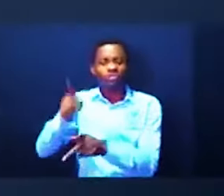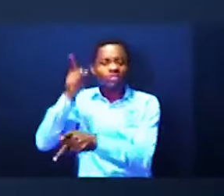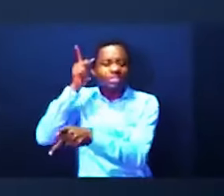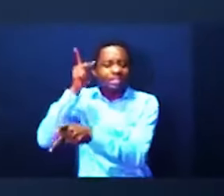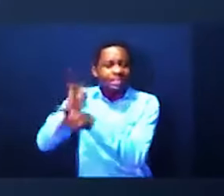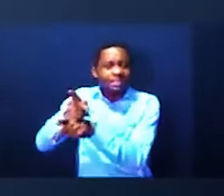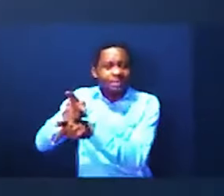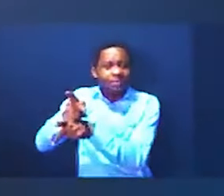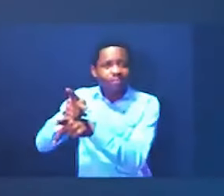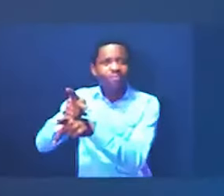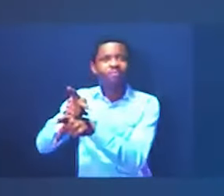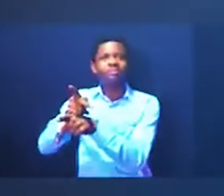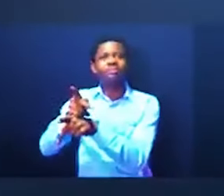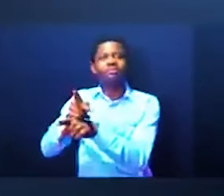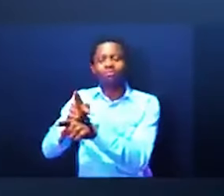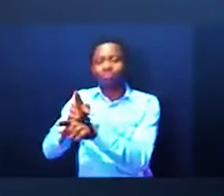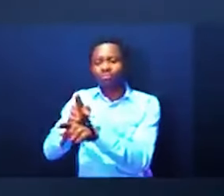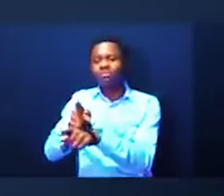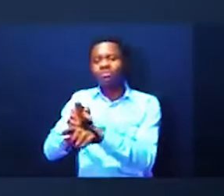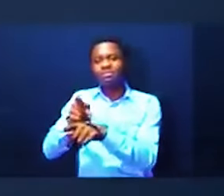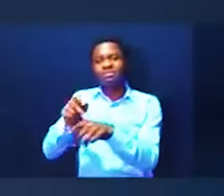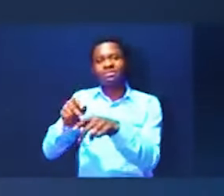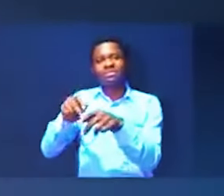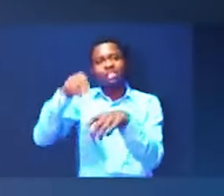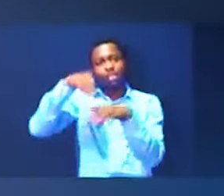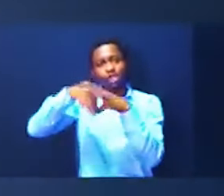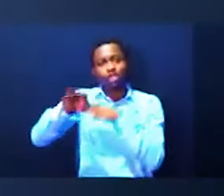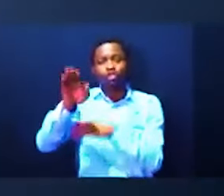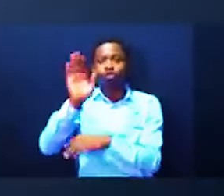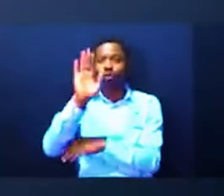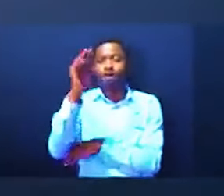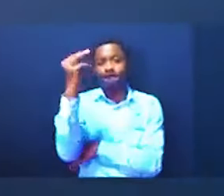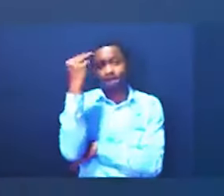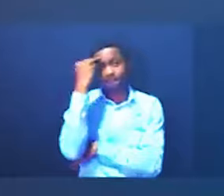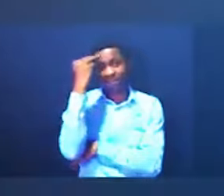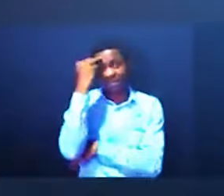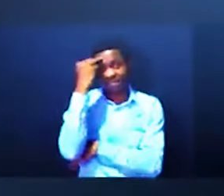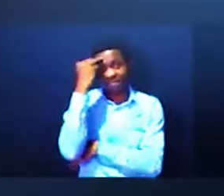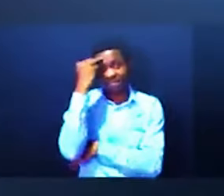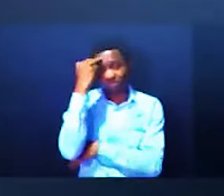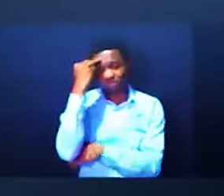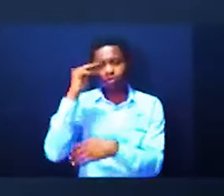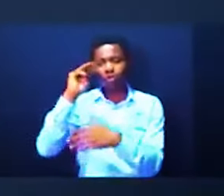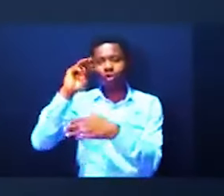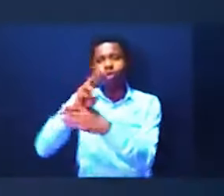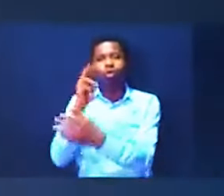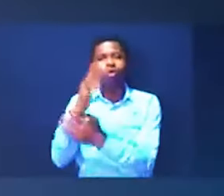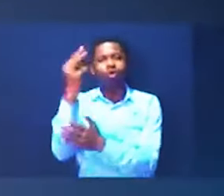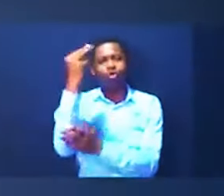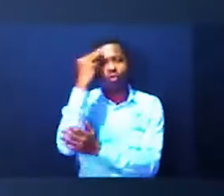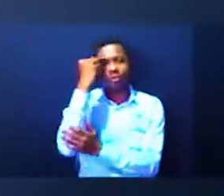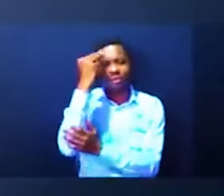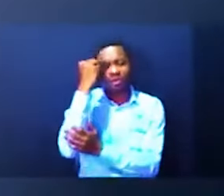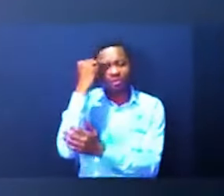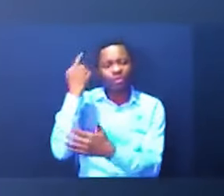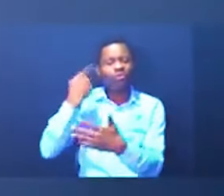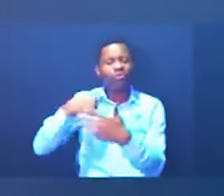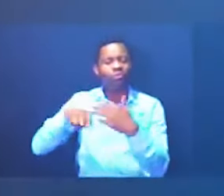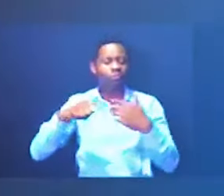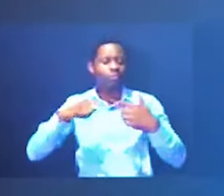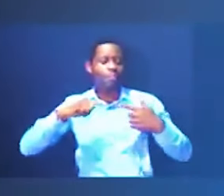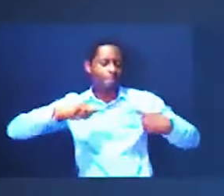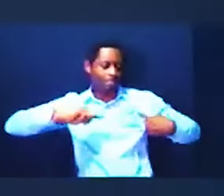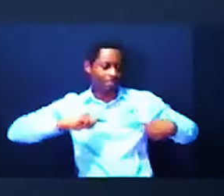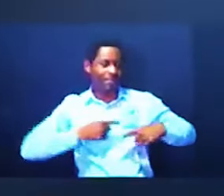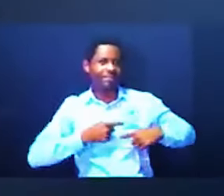just a yaudie na nipa na ye wono. De bi wo adwenim. Keeping steadily in your mind or